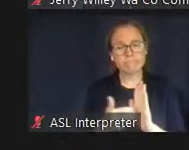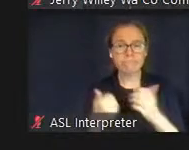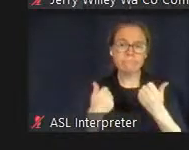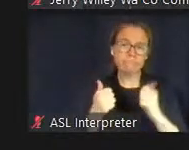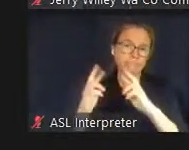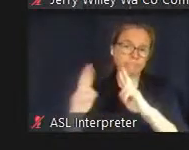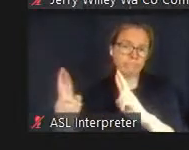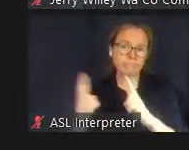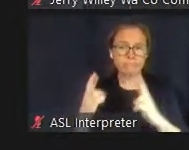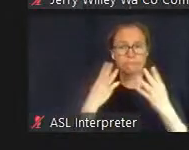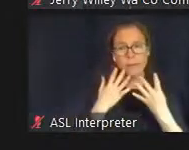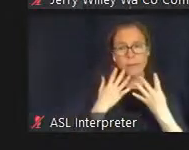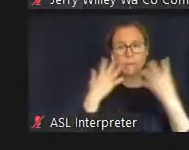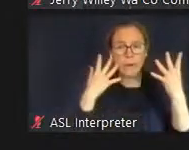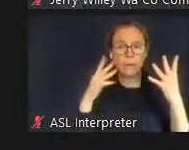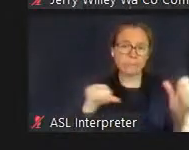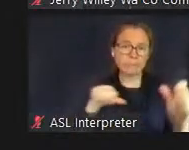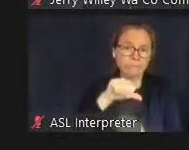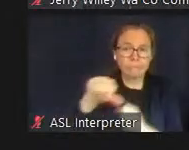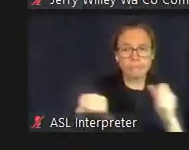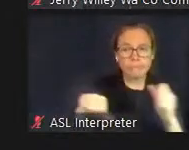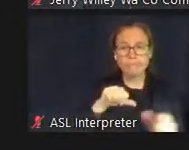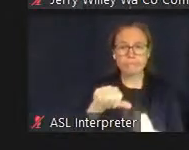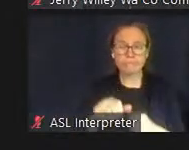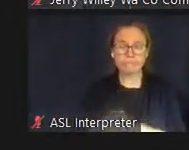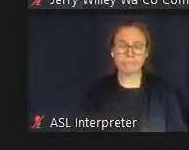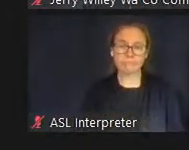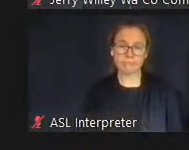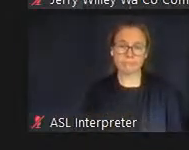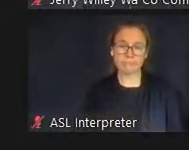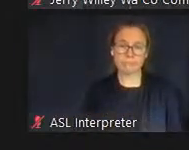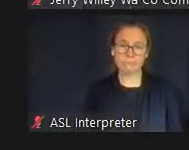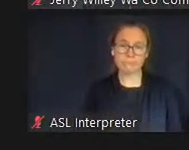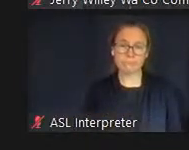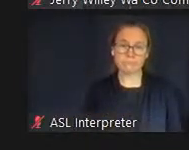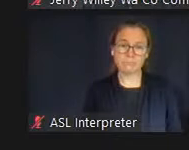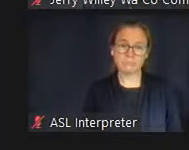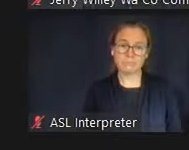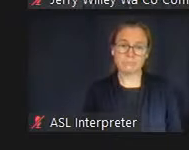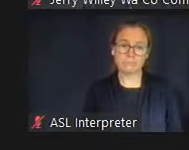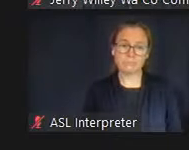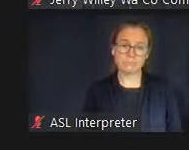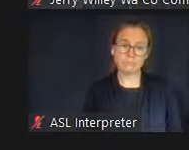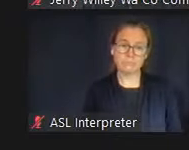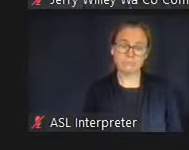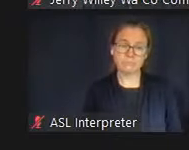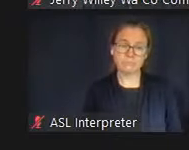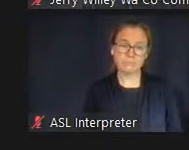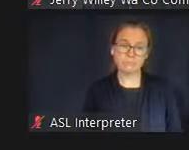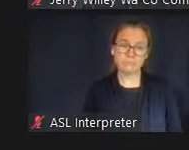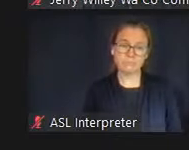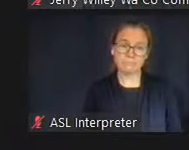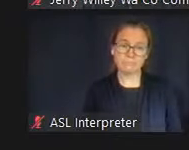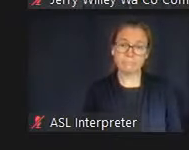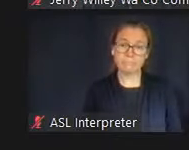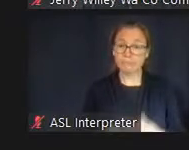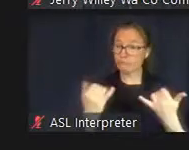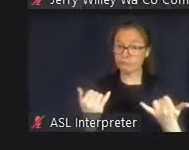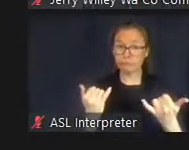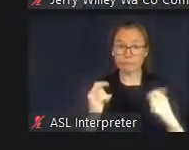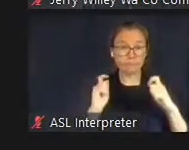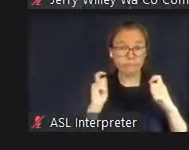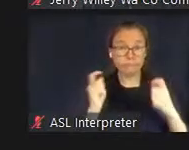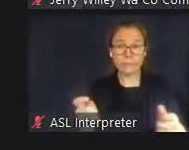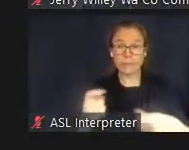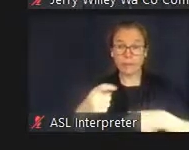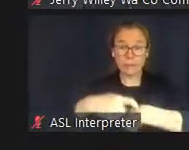together. We want to create an opportunity for everyone to engage. So we want to make